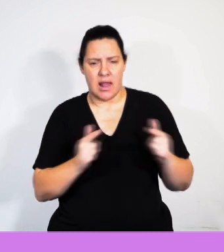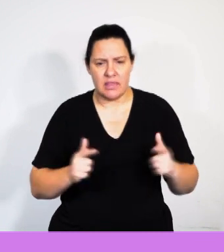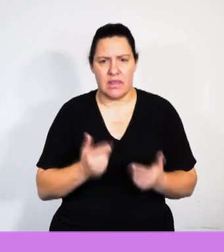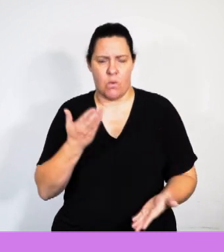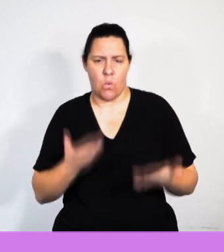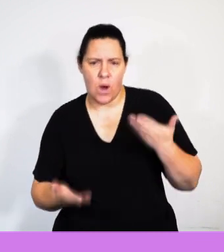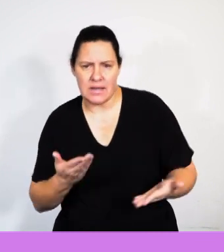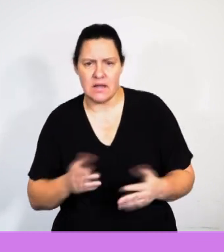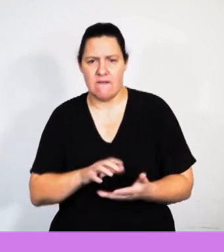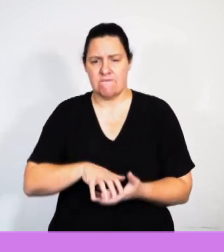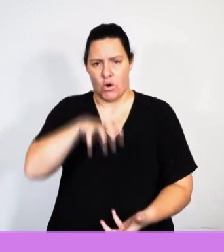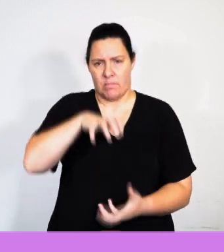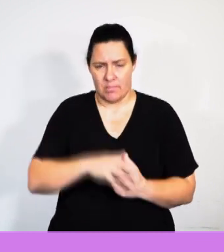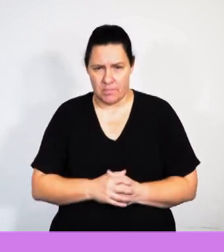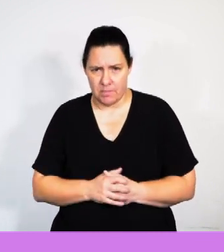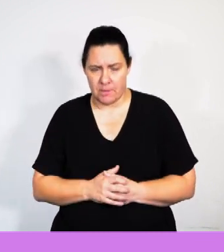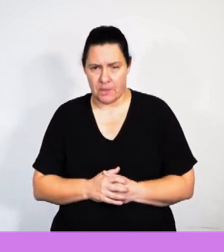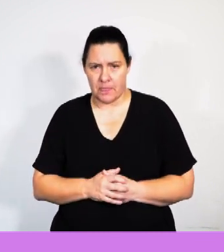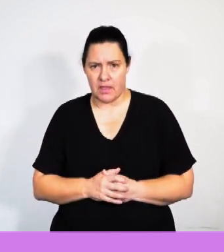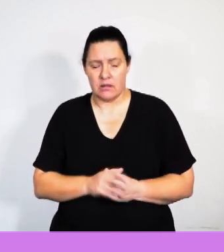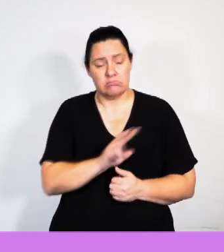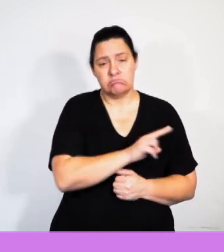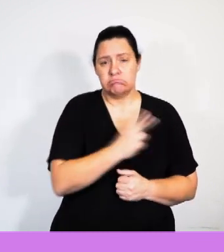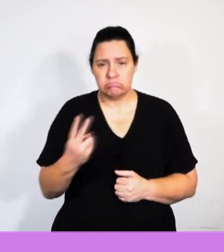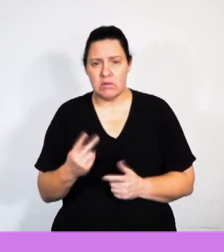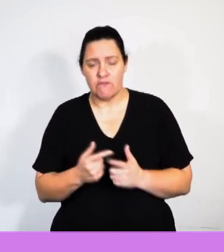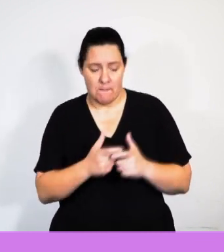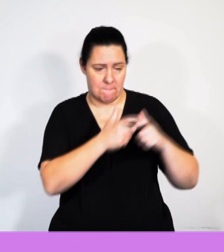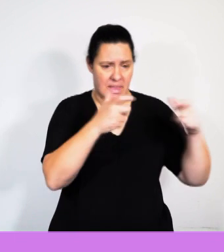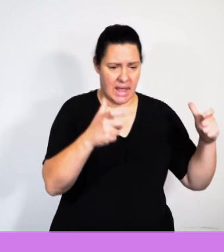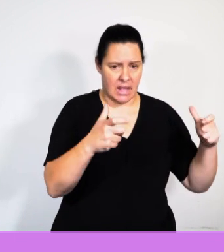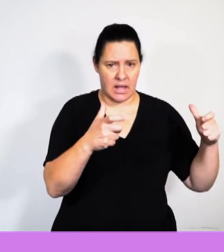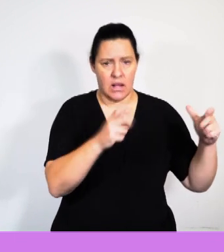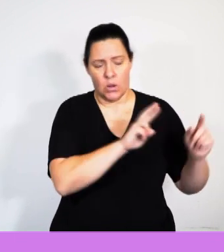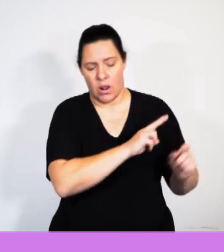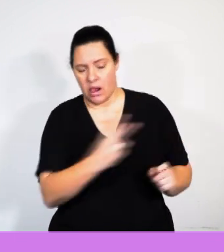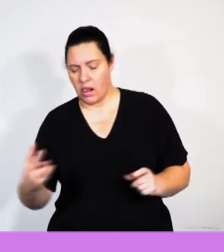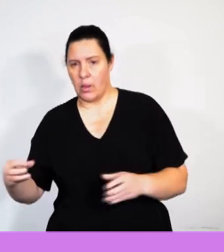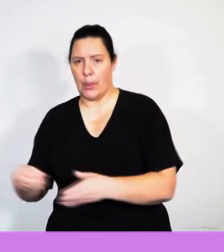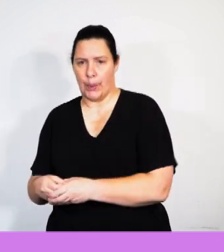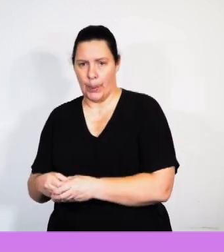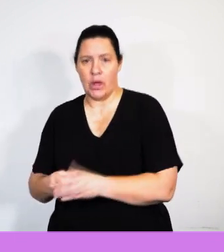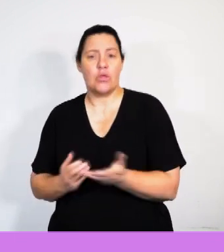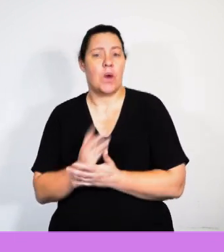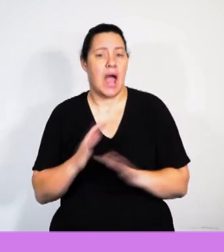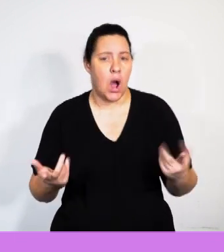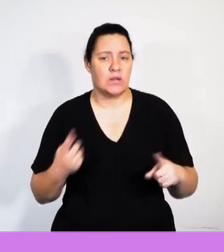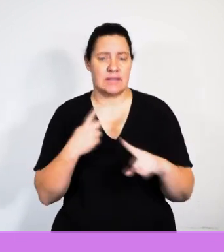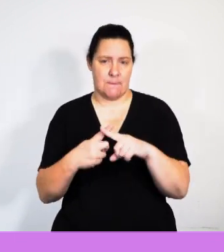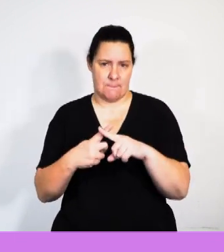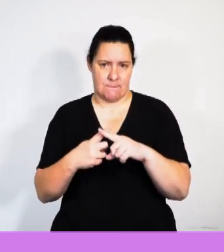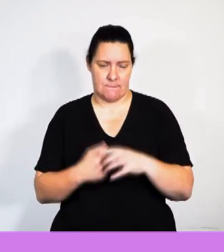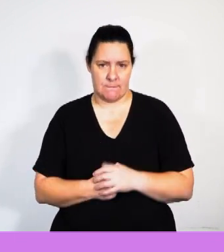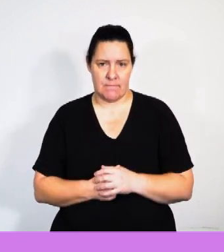length, weight, and volume. Convert from larger unit to smaller unit by